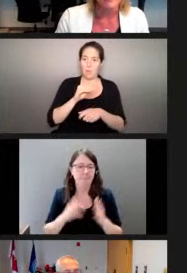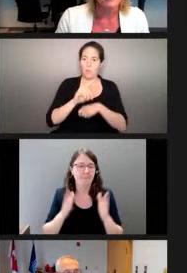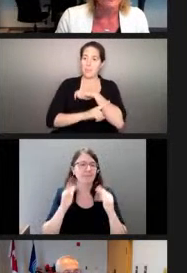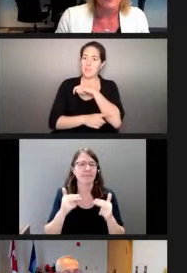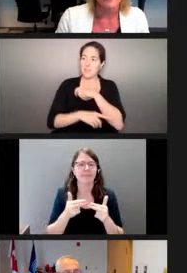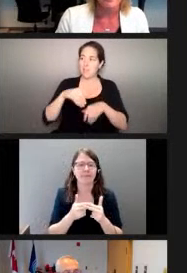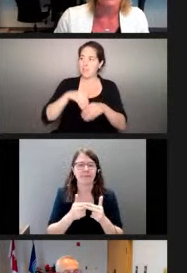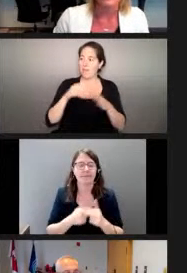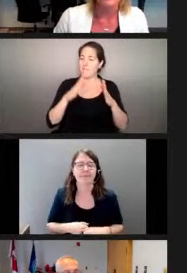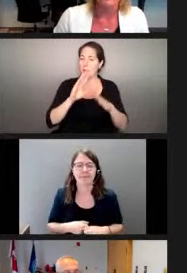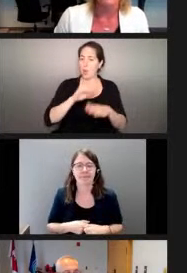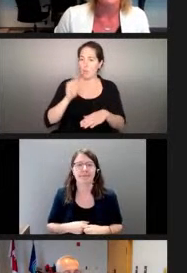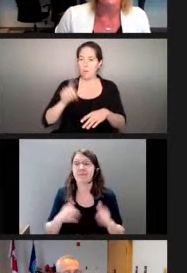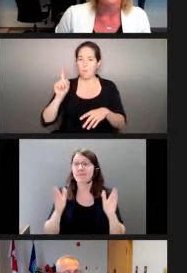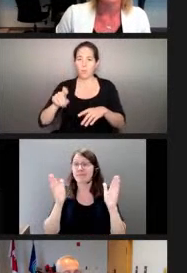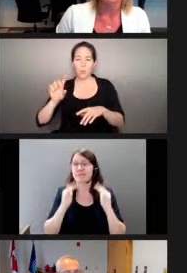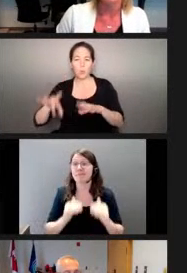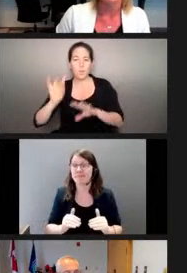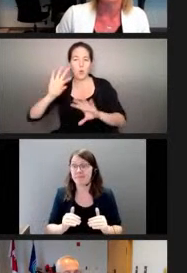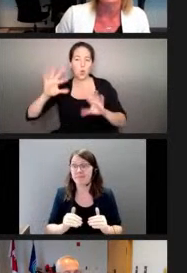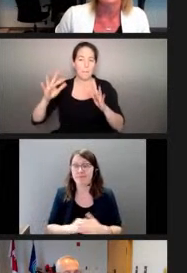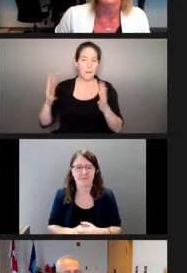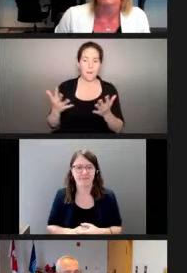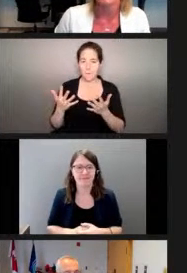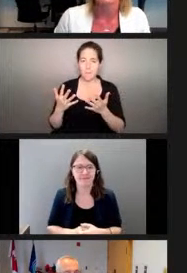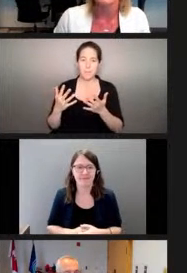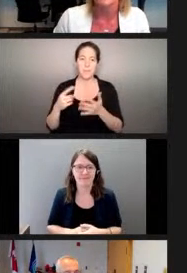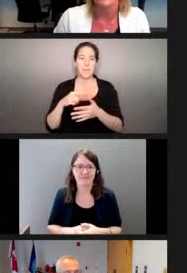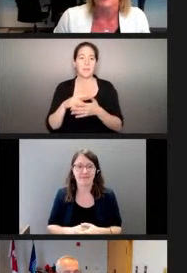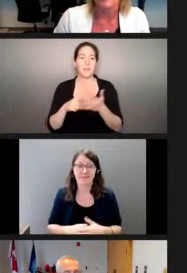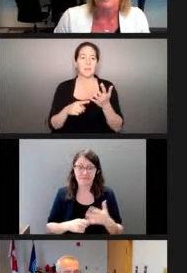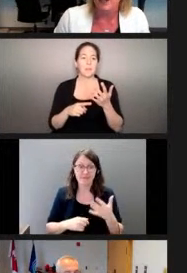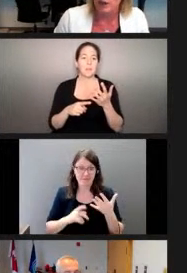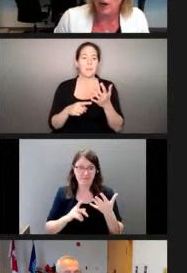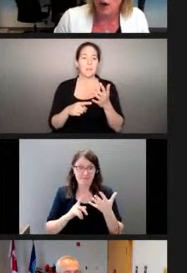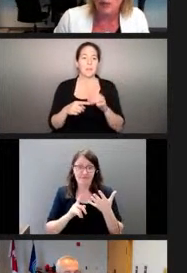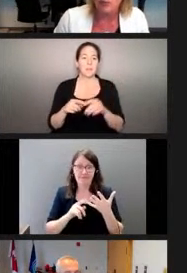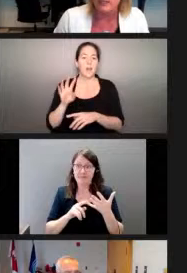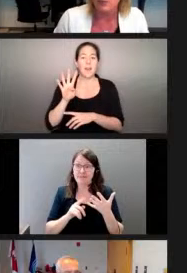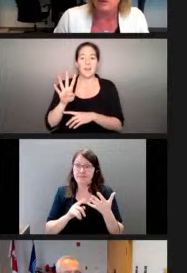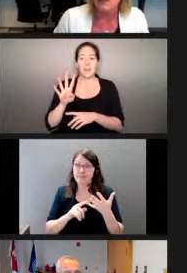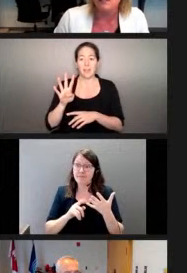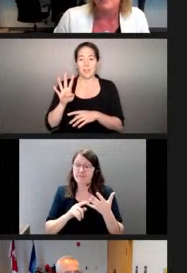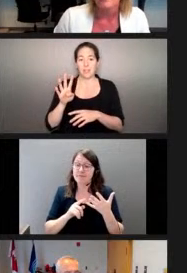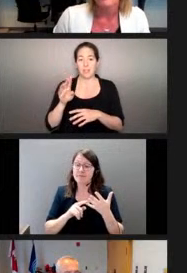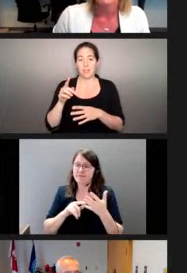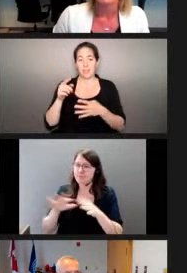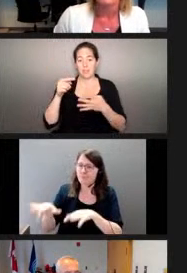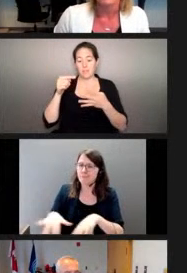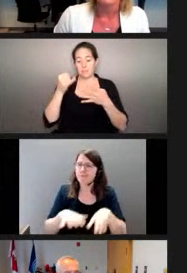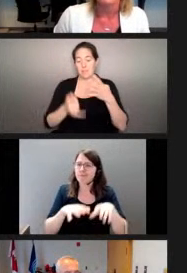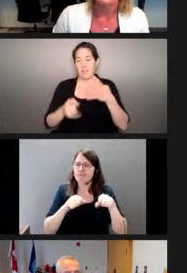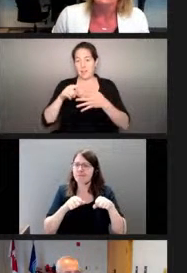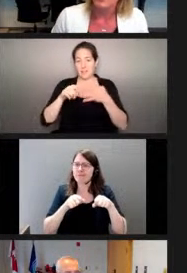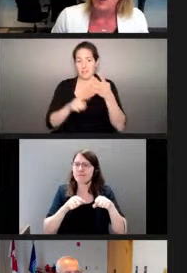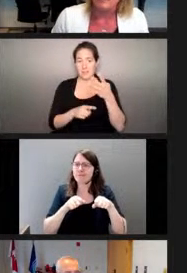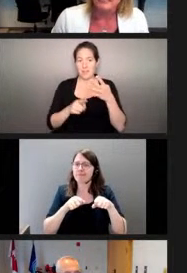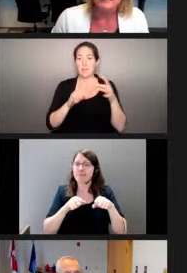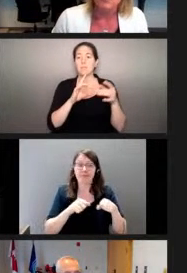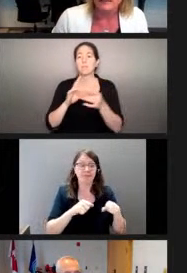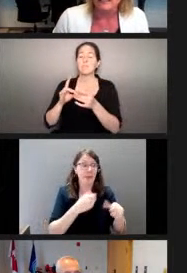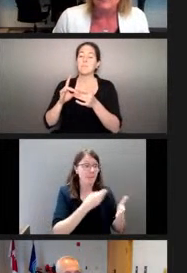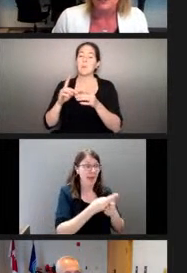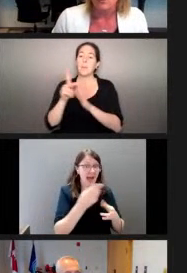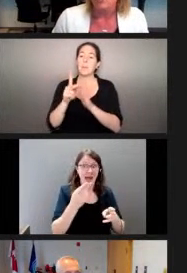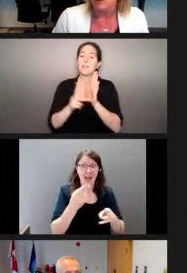So the next 4 guiding principles on this slide speak to adopting circular economy principles. So circular economy